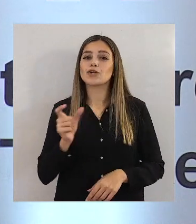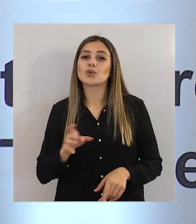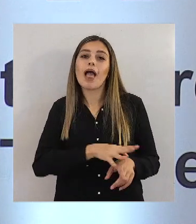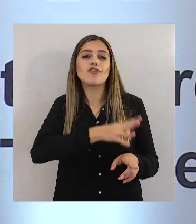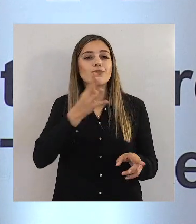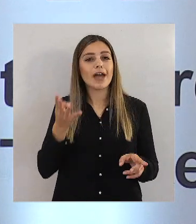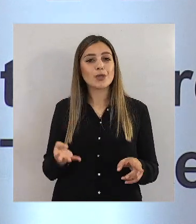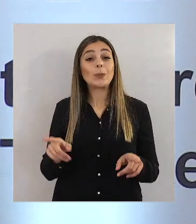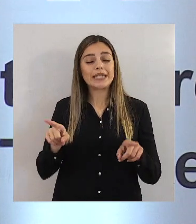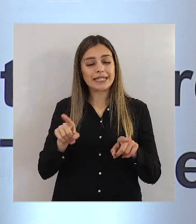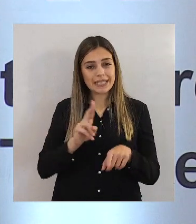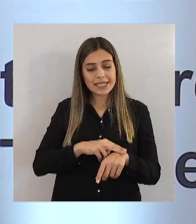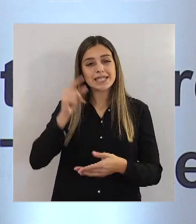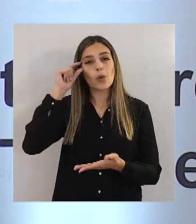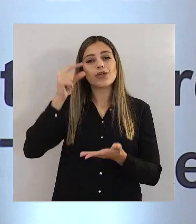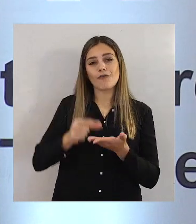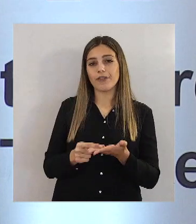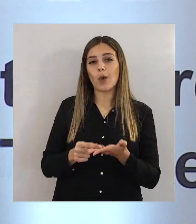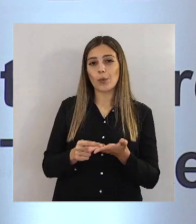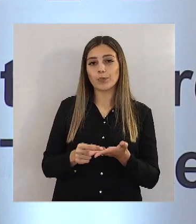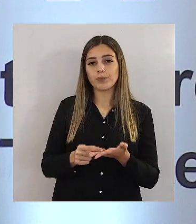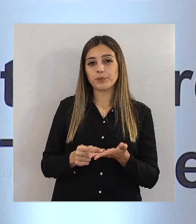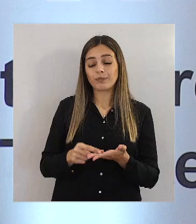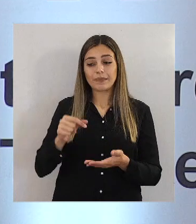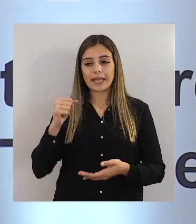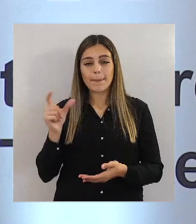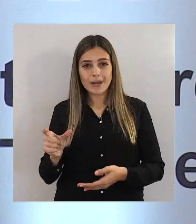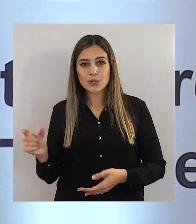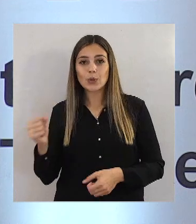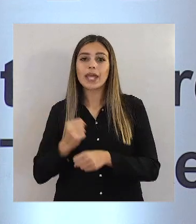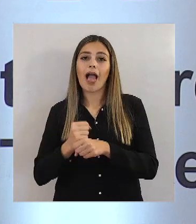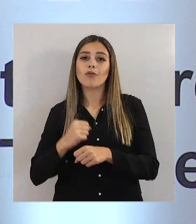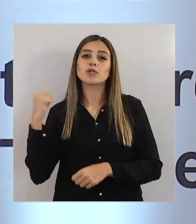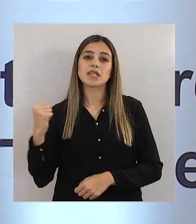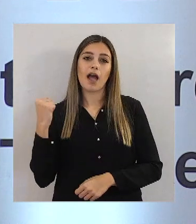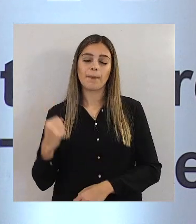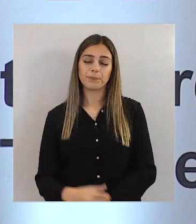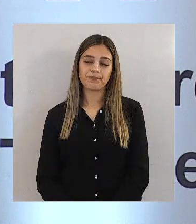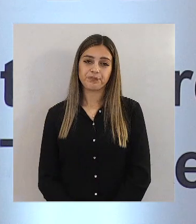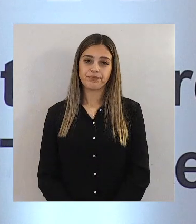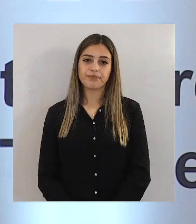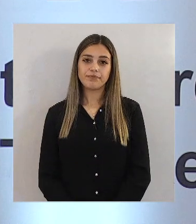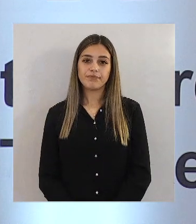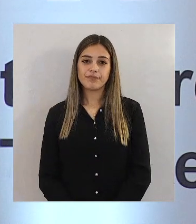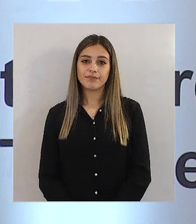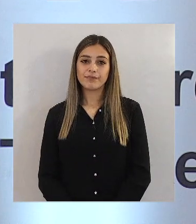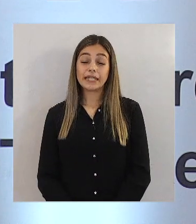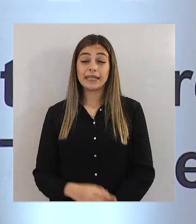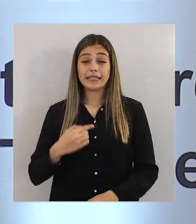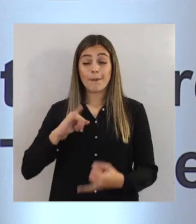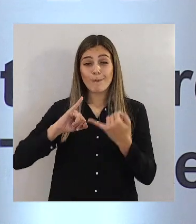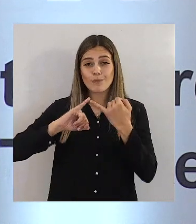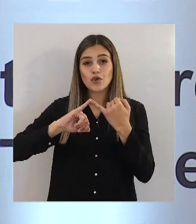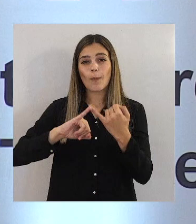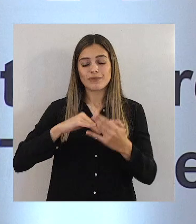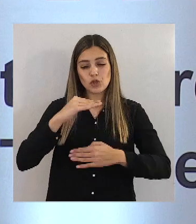receive also takes into account their LGBTIQ identity. I pledge my continued commitment. There is